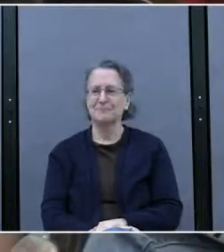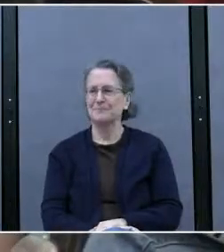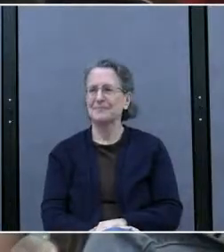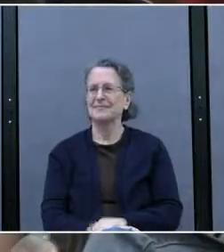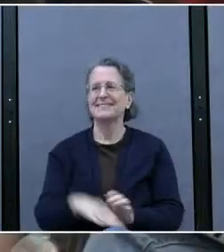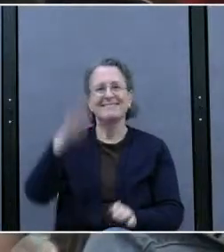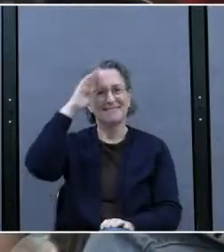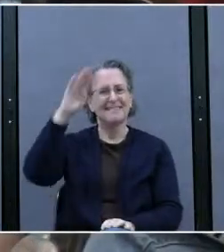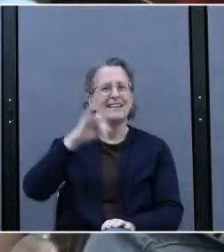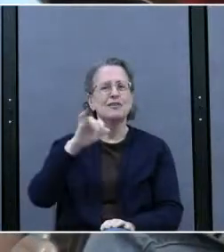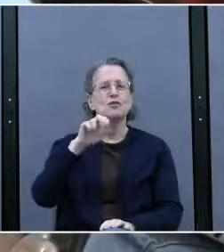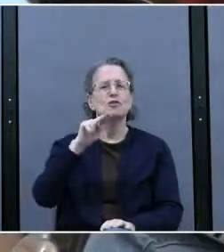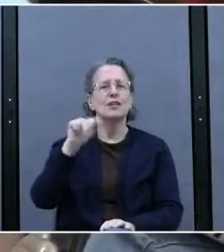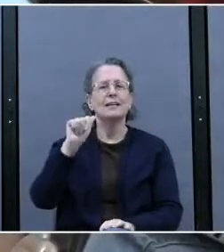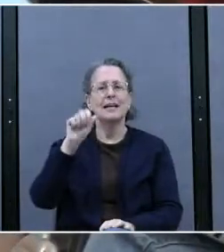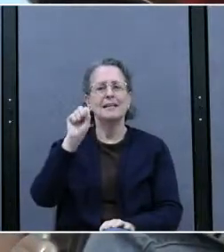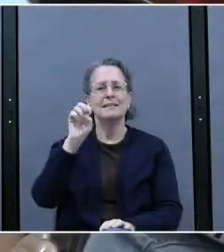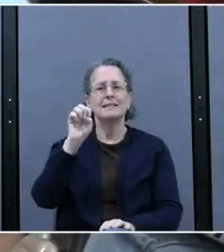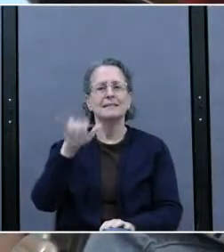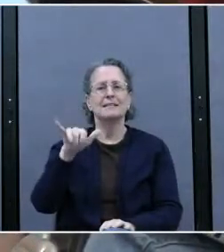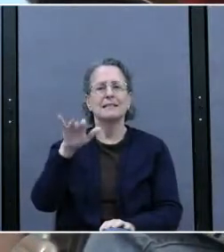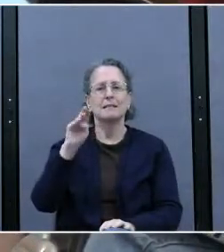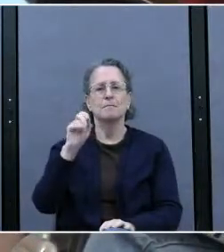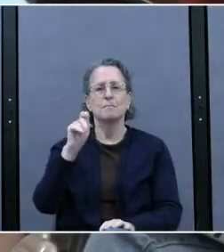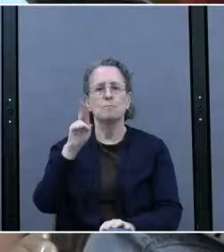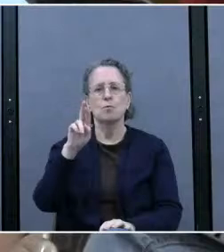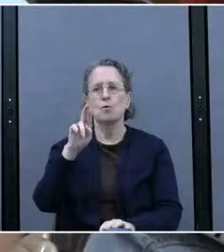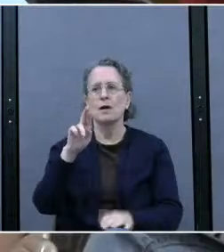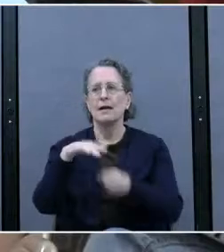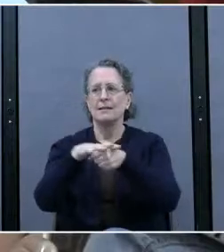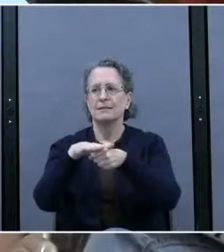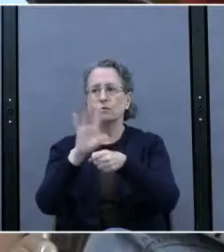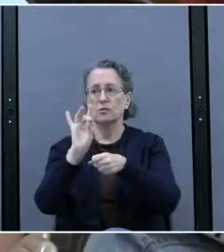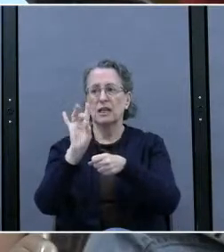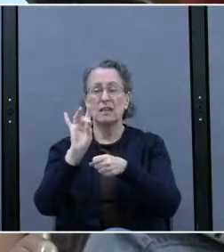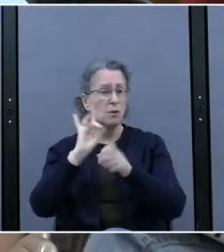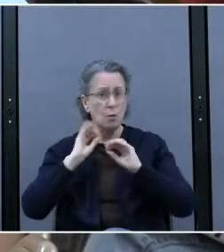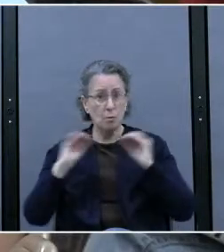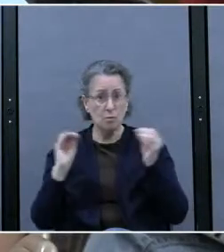Hi, Gemma Seymour, District 8. Hi, Gemma. Do we not have an accountant?